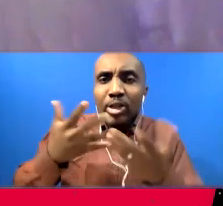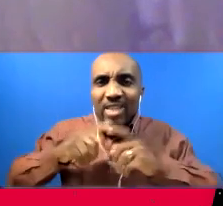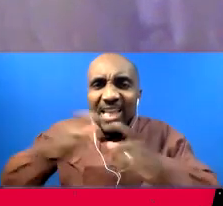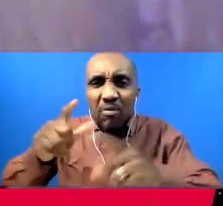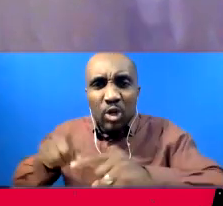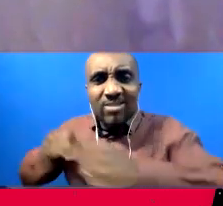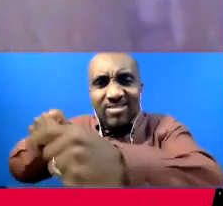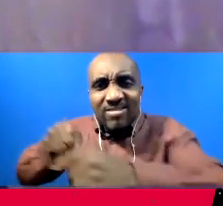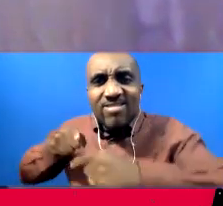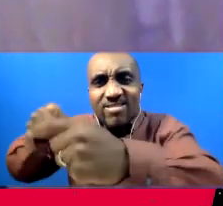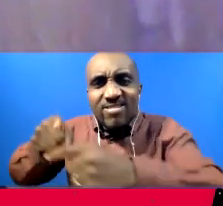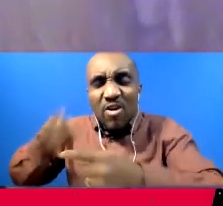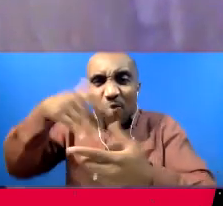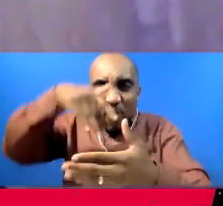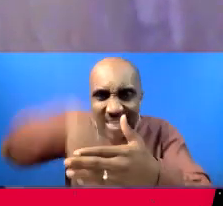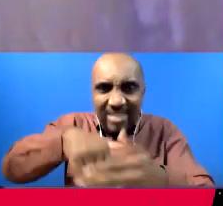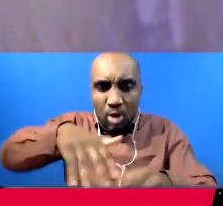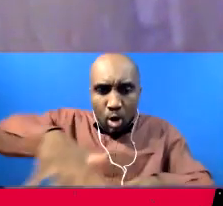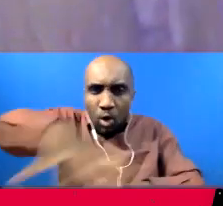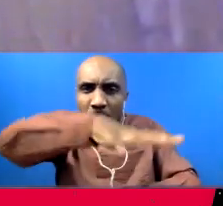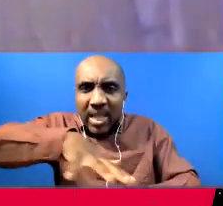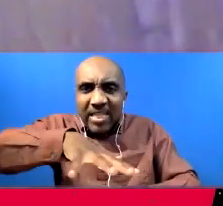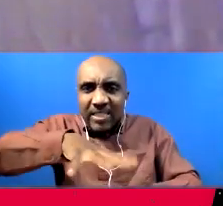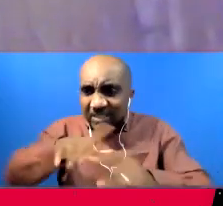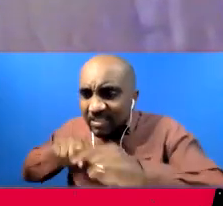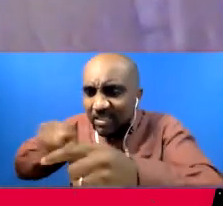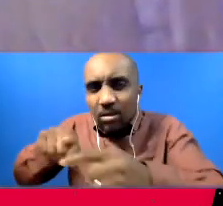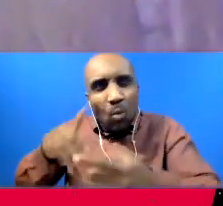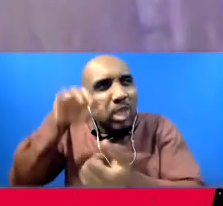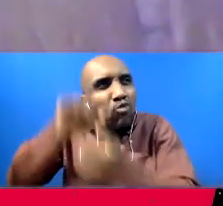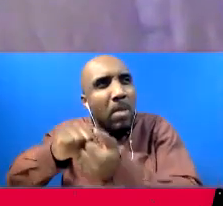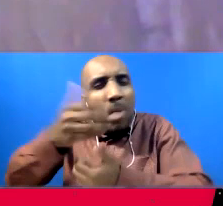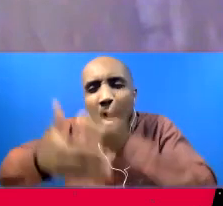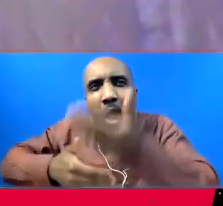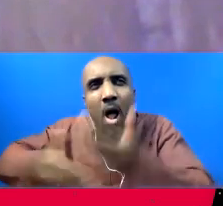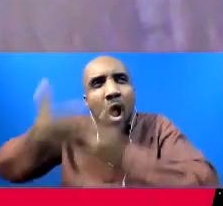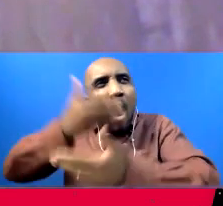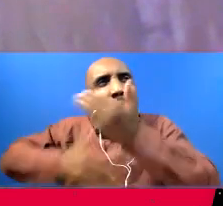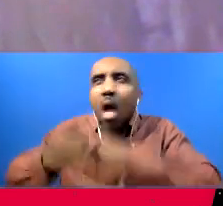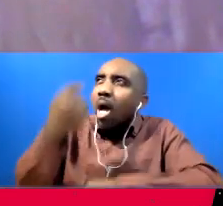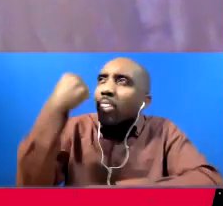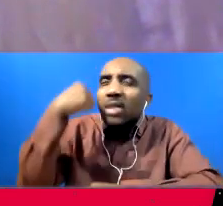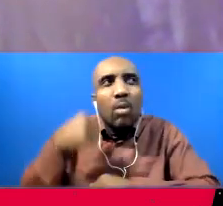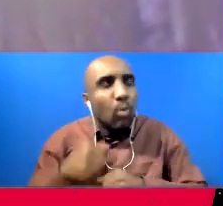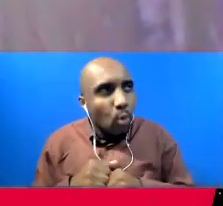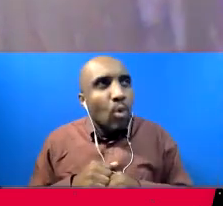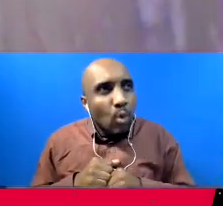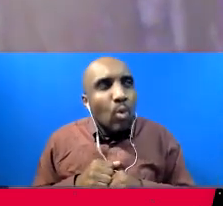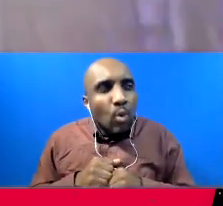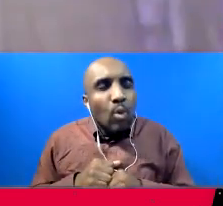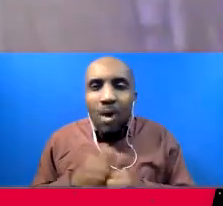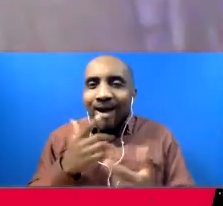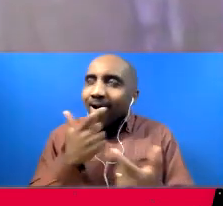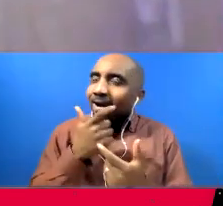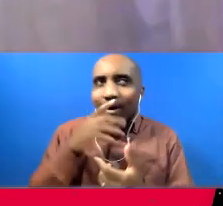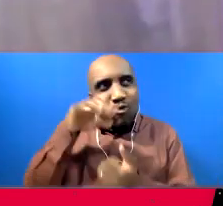from within the belly of the beast. And this dialogue, when I think back to it, that occurred, it's the moment I remember fondly and